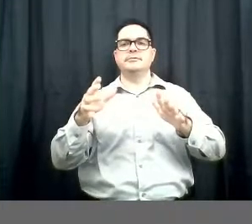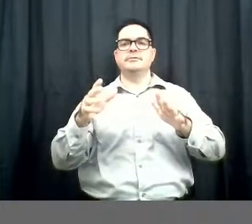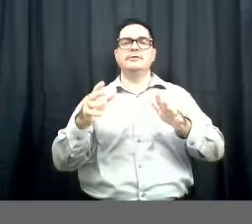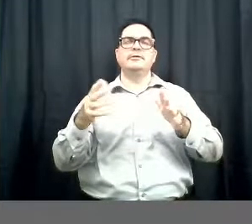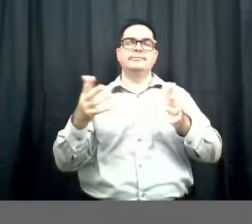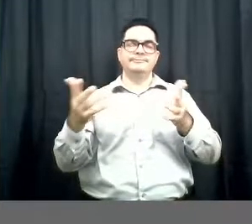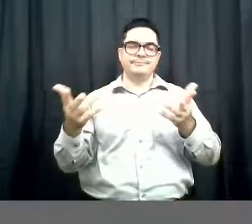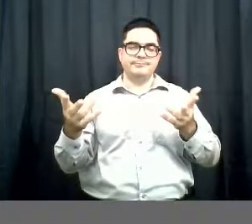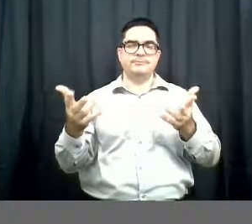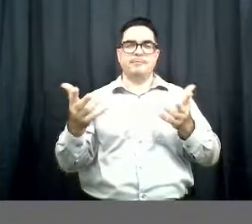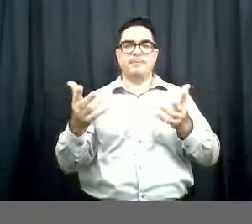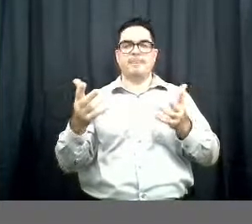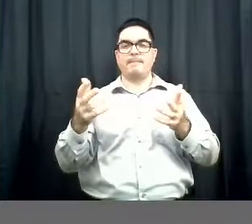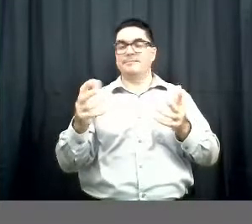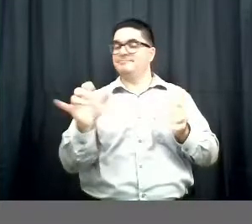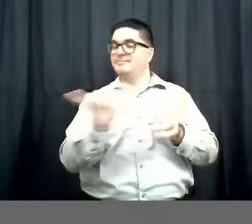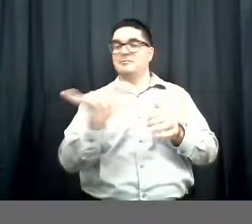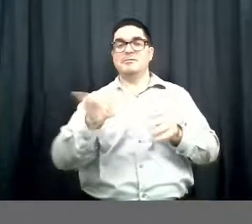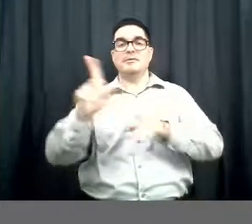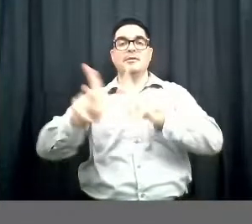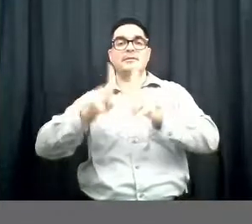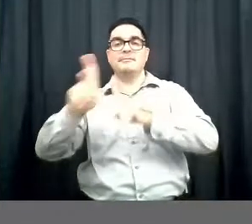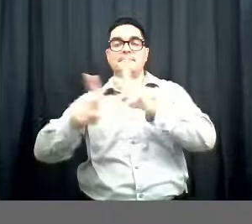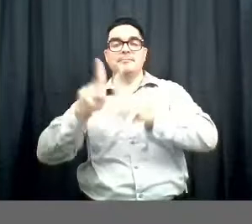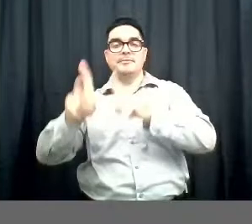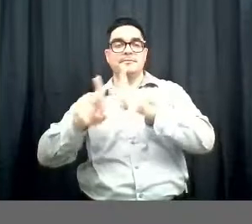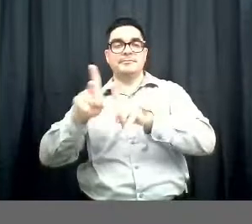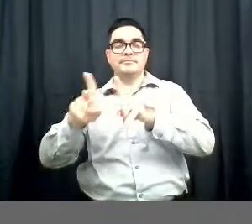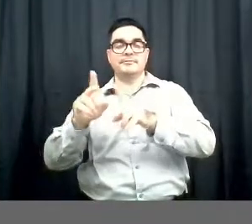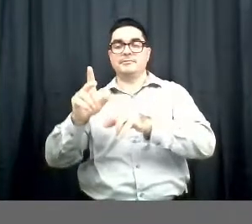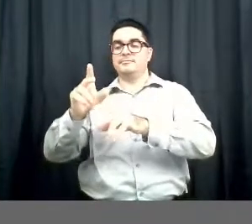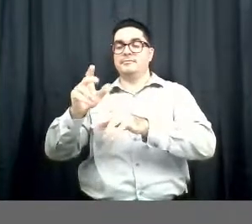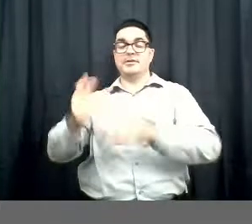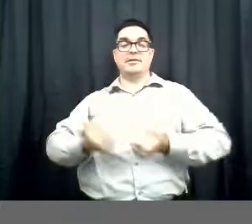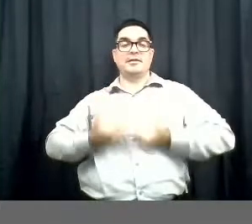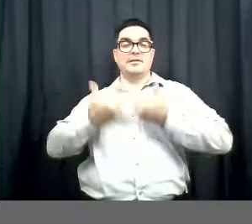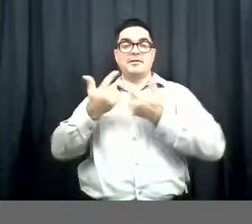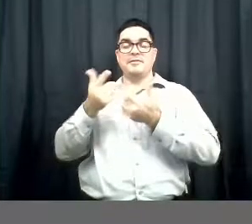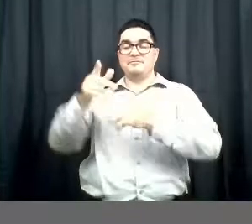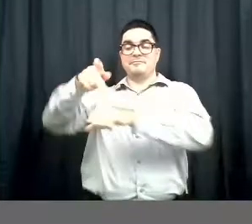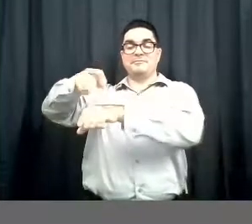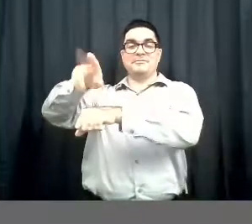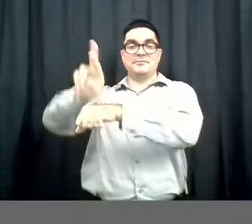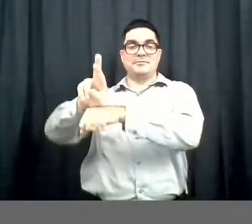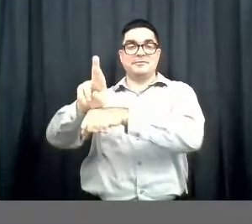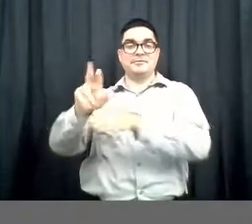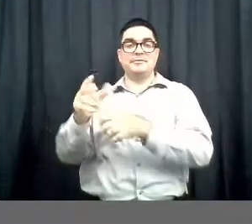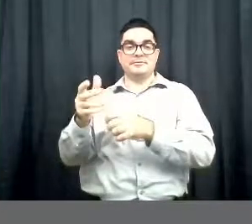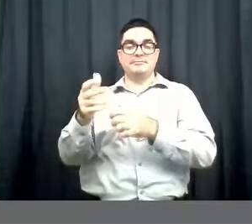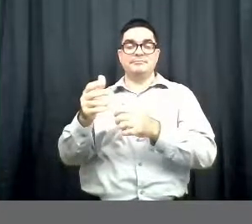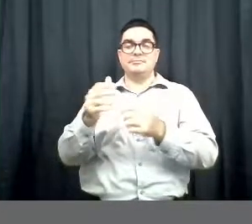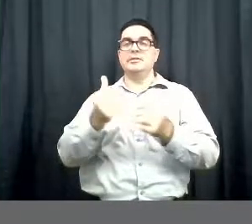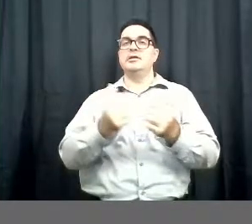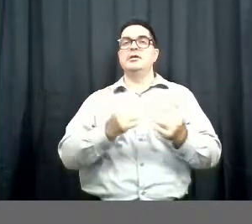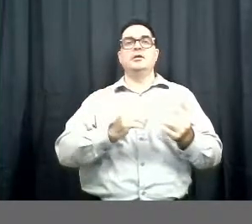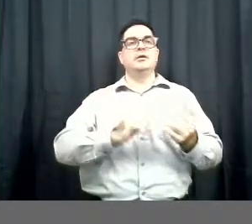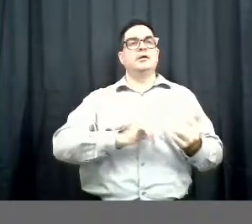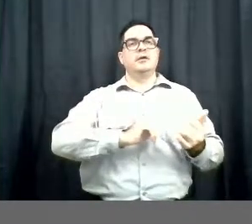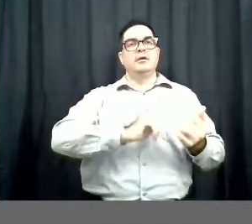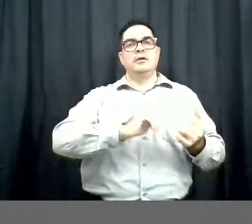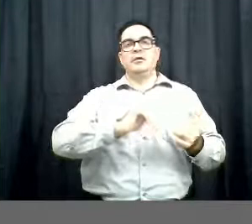the people and the residents that live on the island and have to deal with the consequences of paying taxes and for